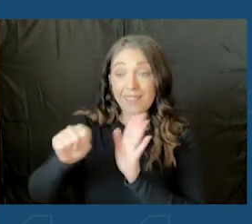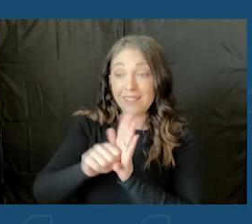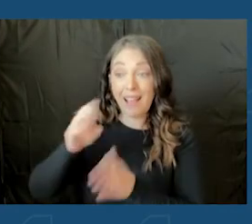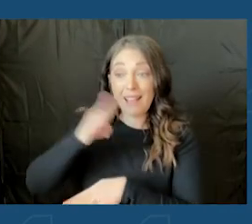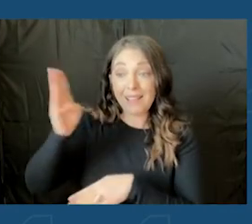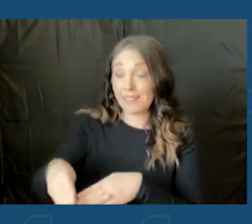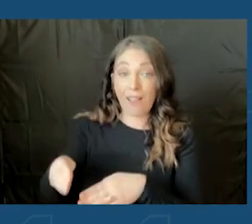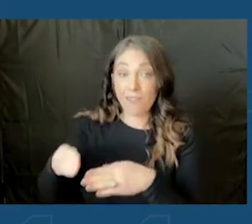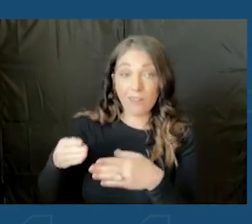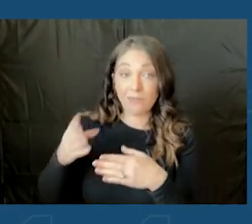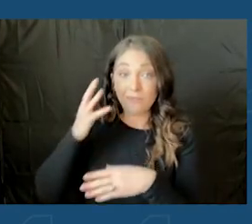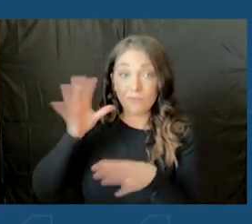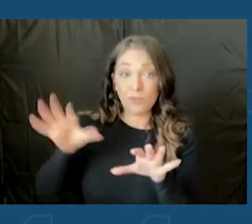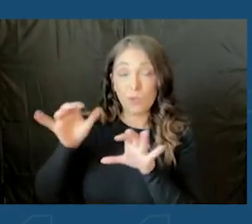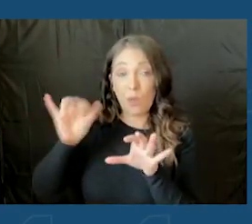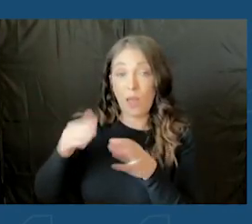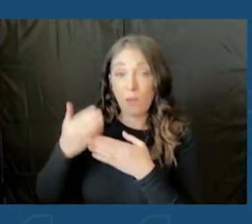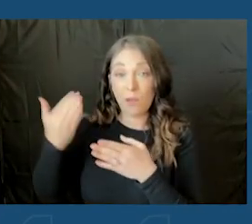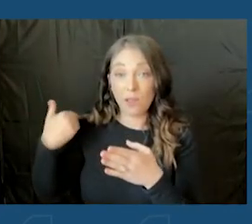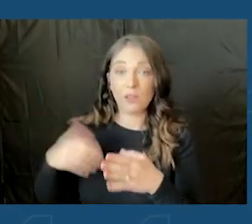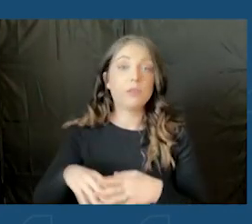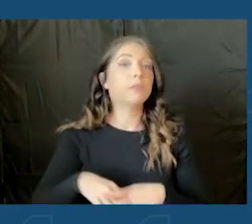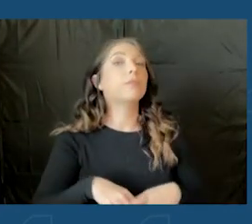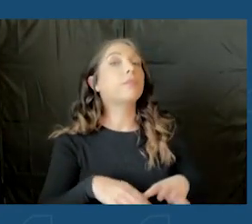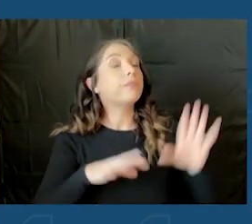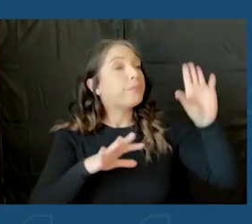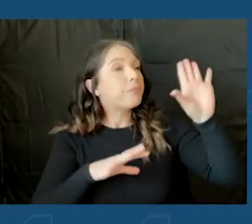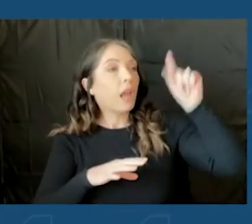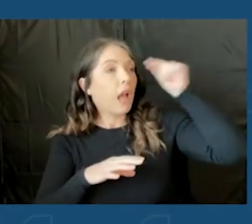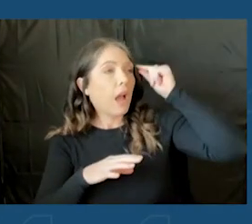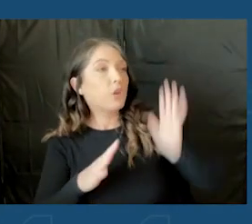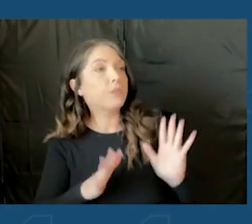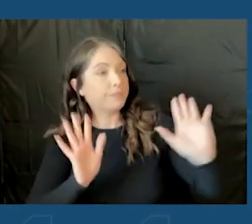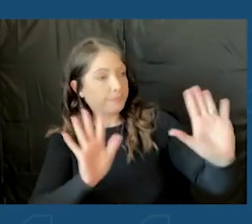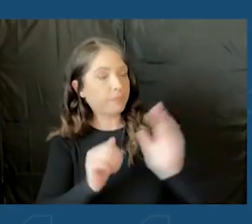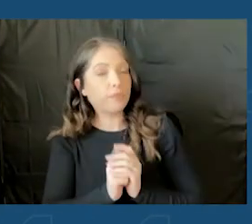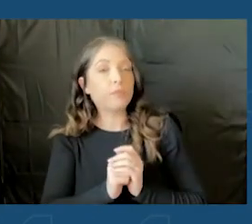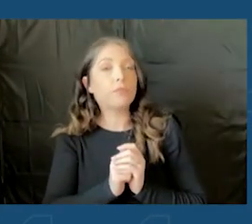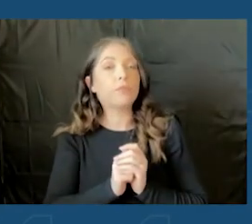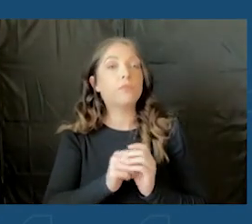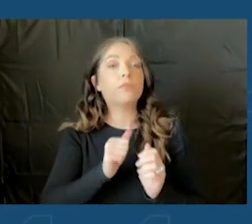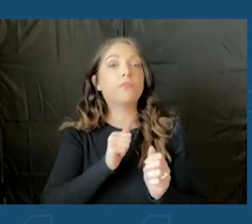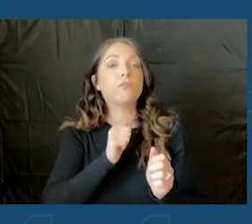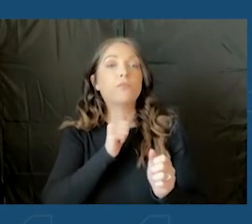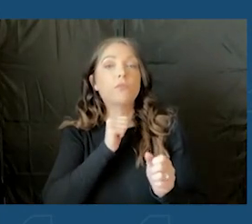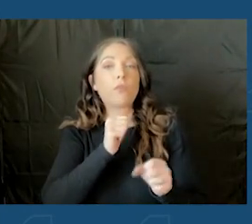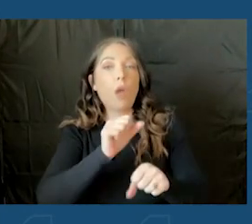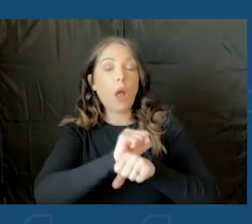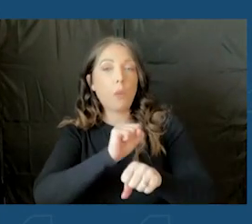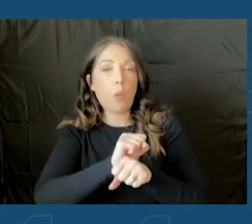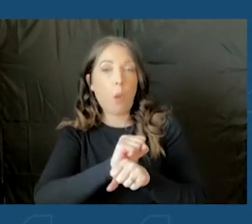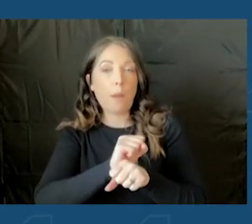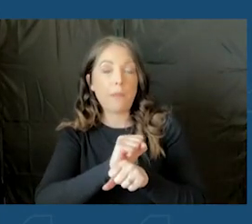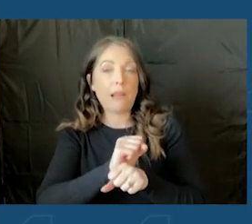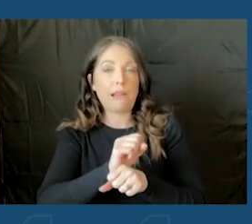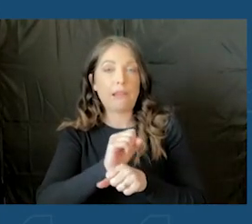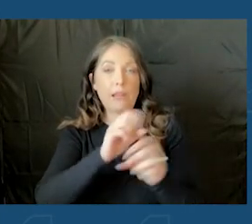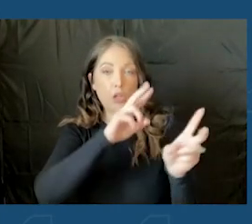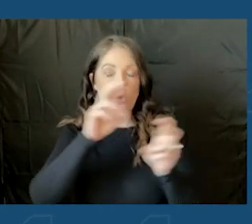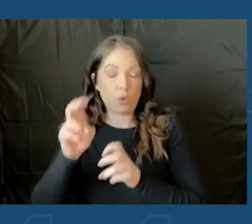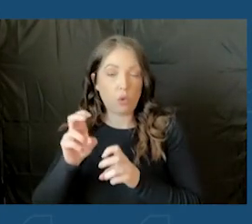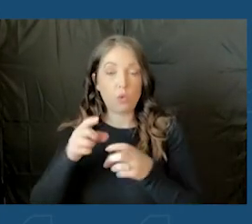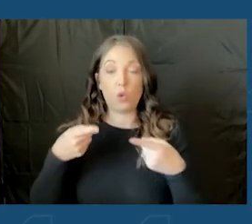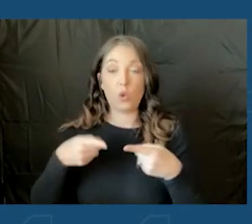Governor, on the unemployment issue, during the pandemic, the unemployment system in the state was one of the